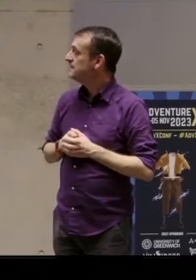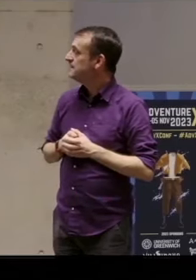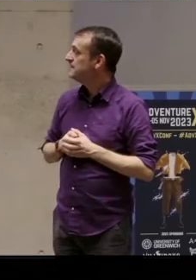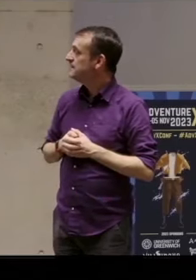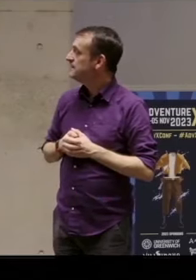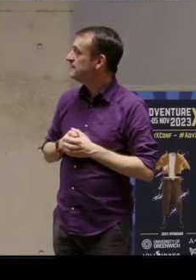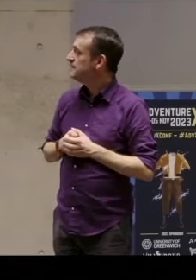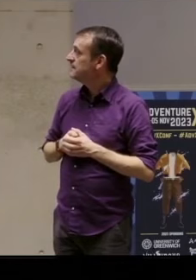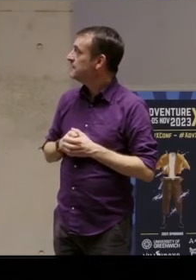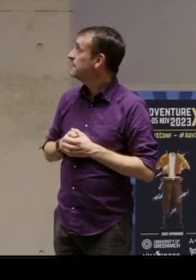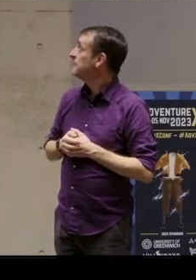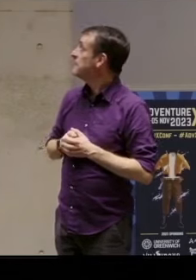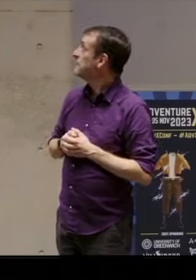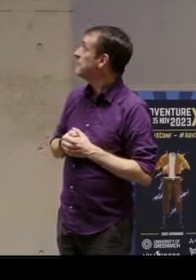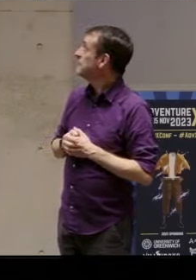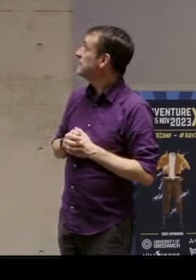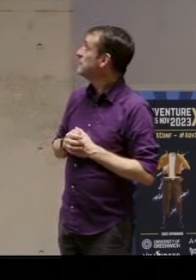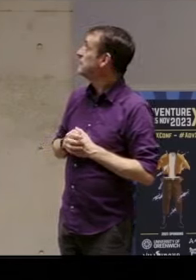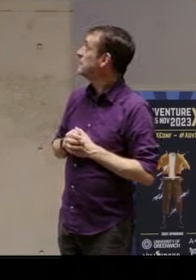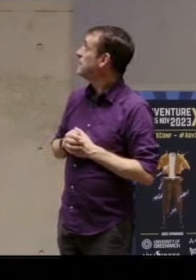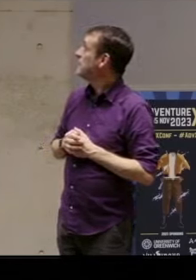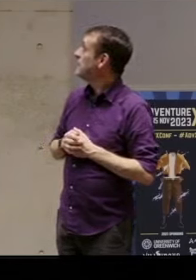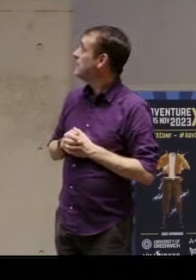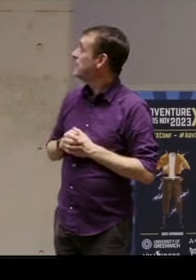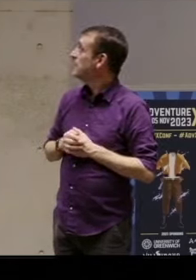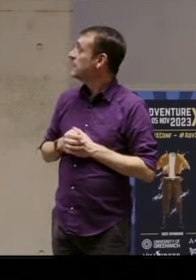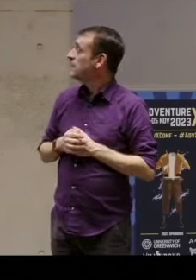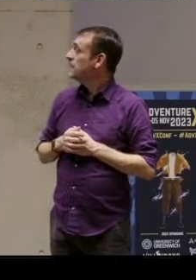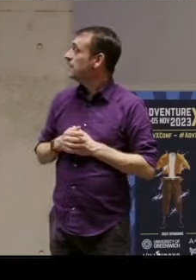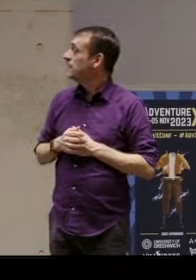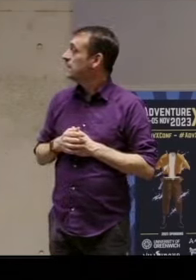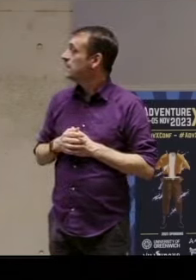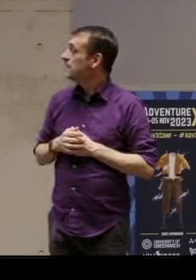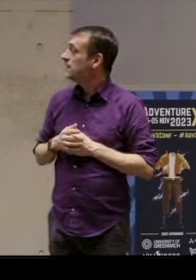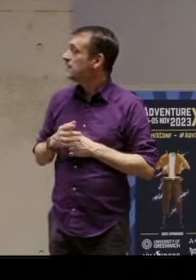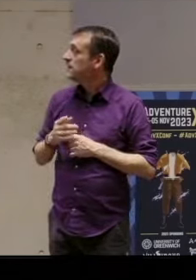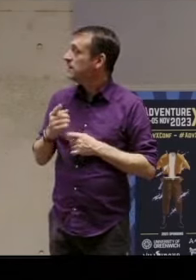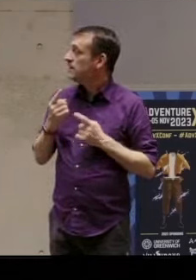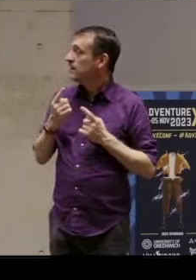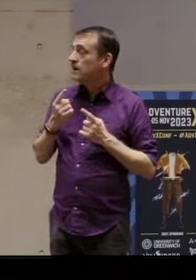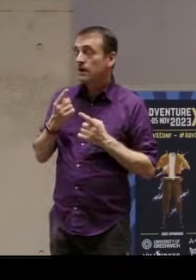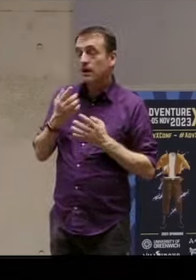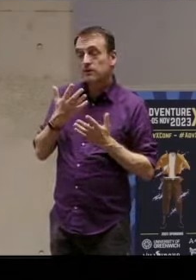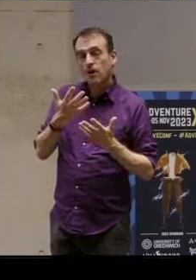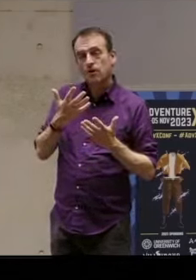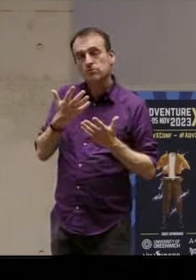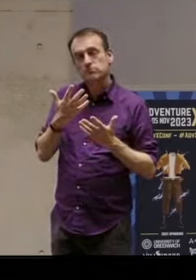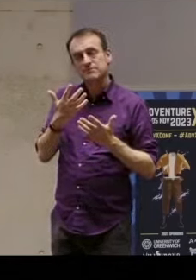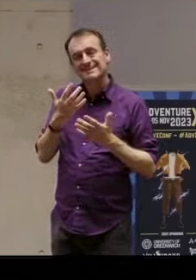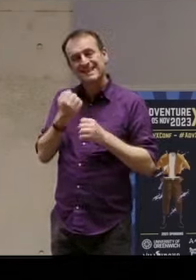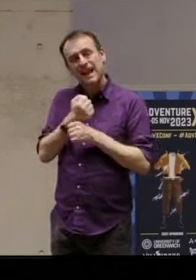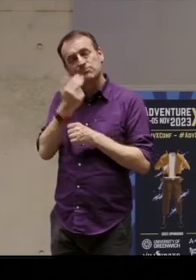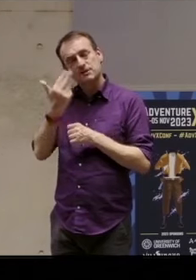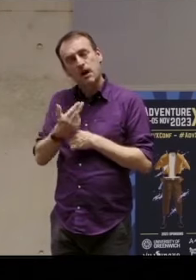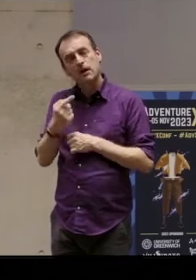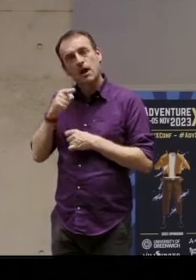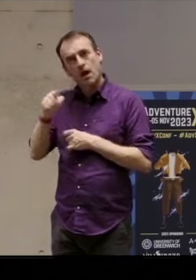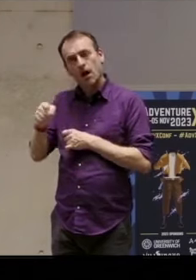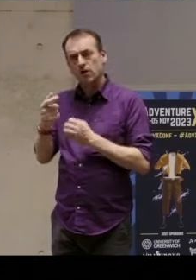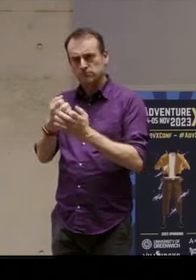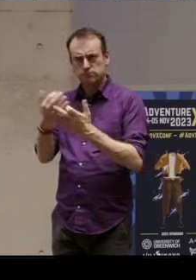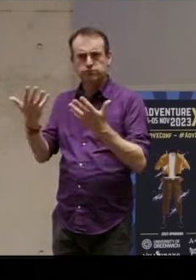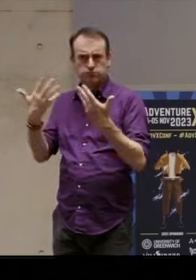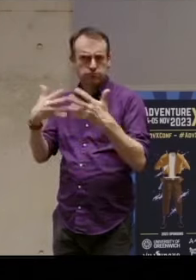Design. You might play it Machinarium or Samaros or any other title by the